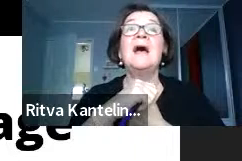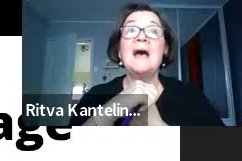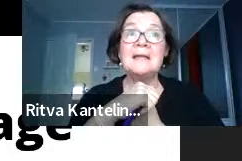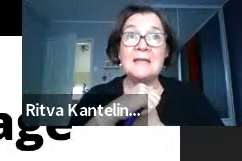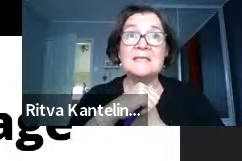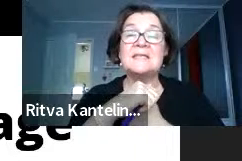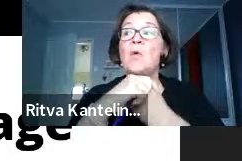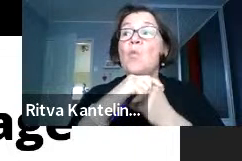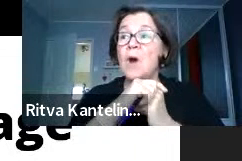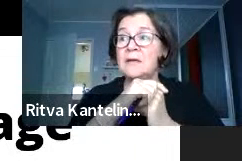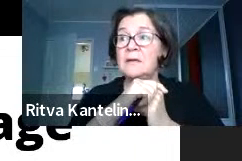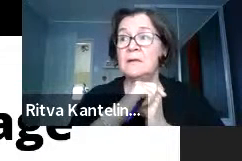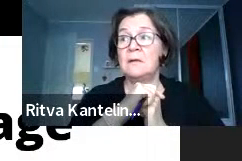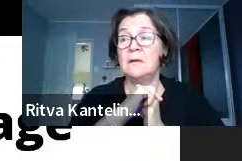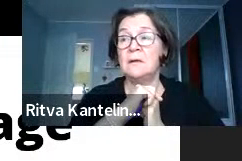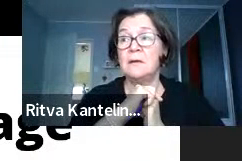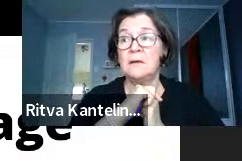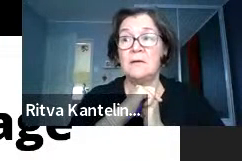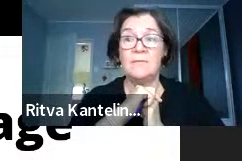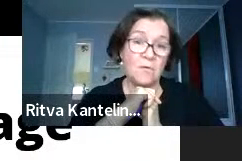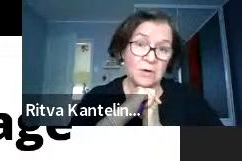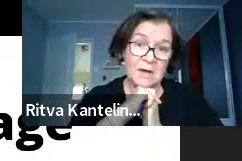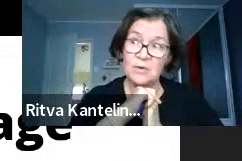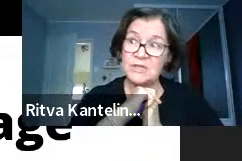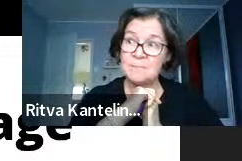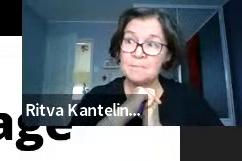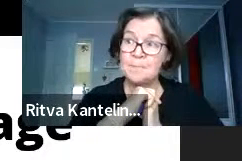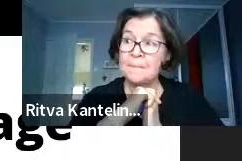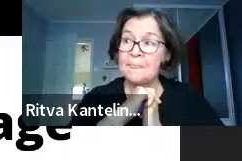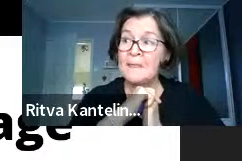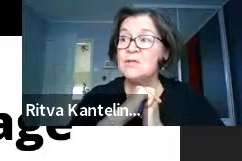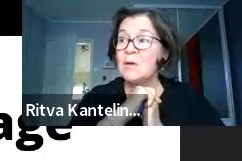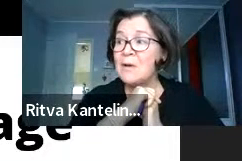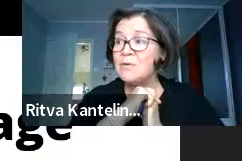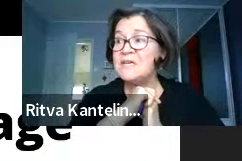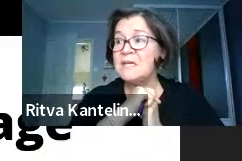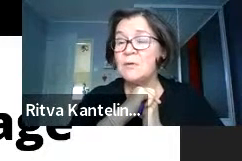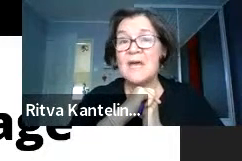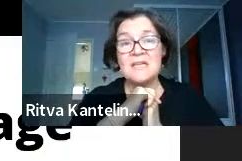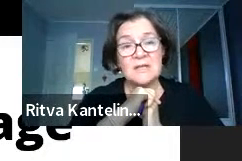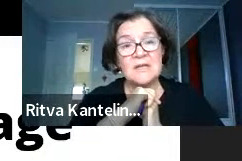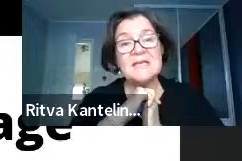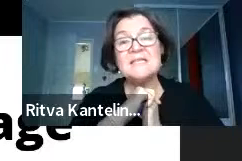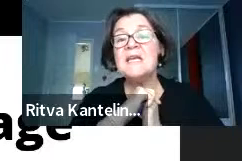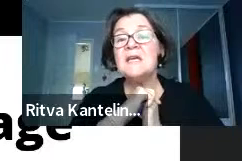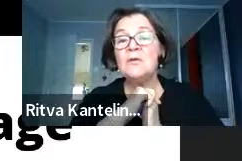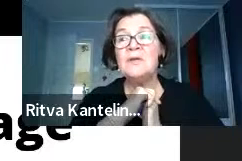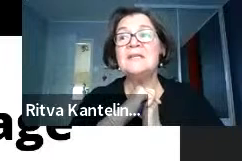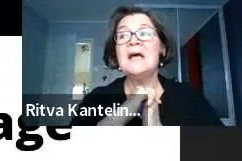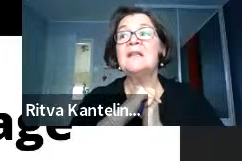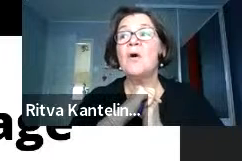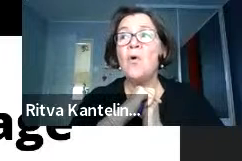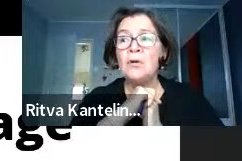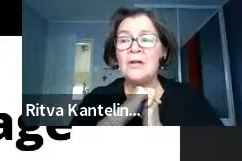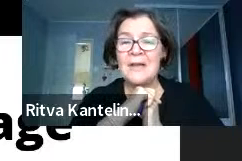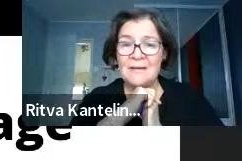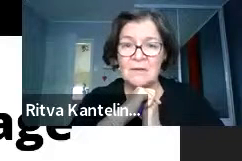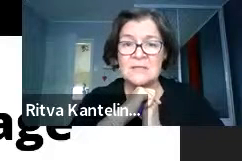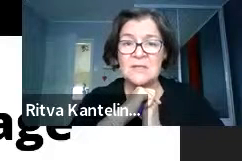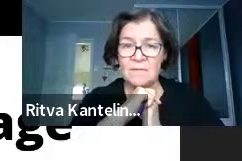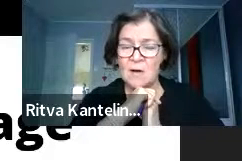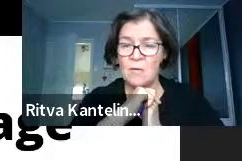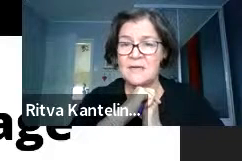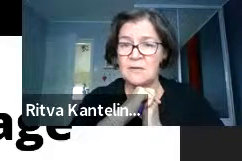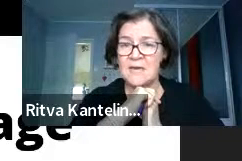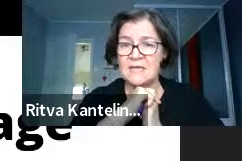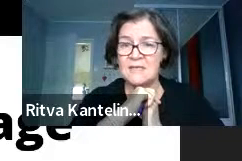and at least 1 foreign language. So language education is included at all the